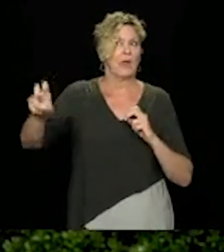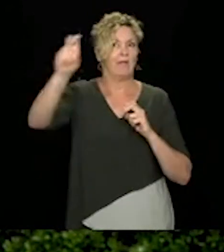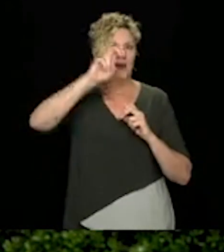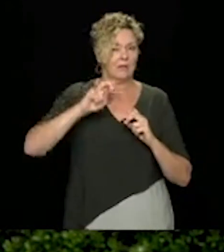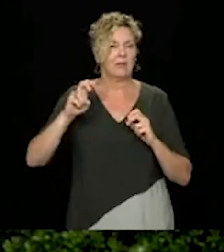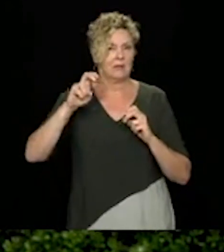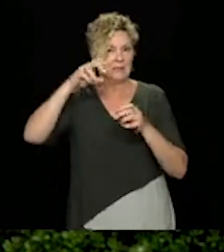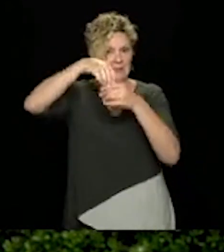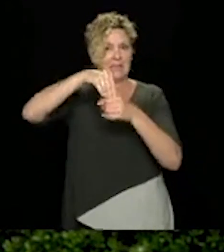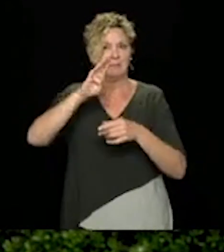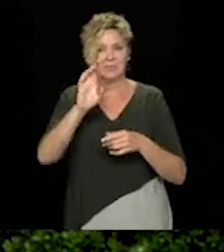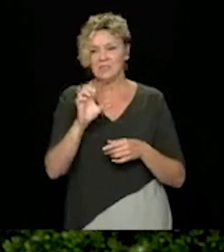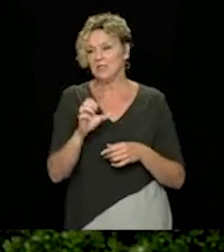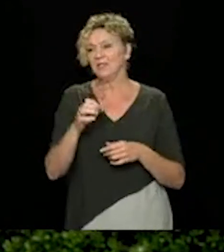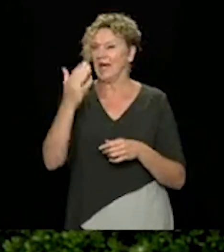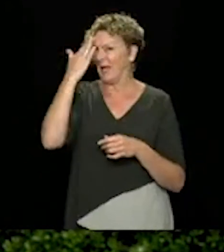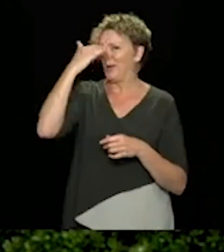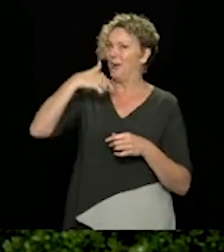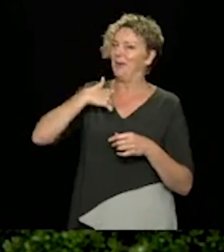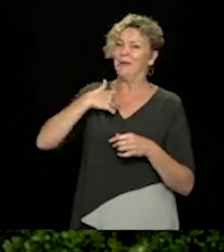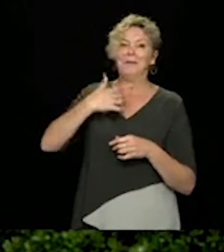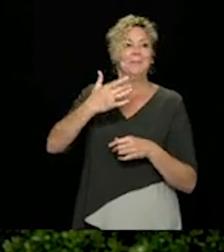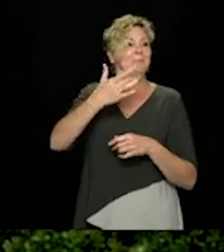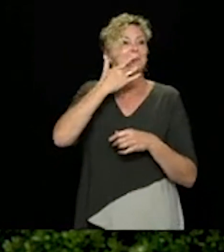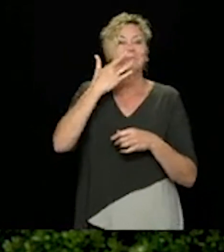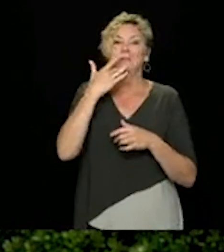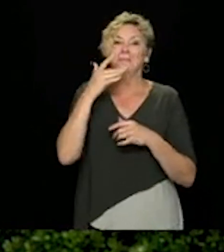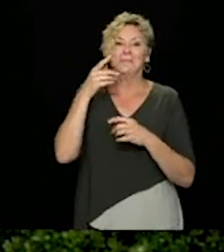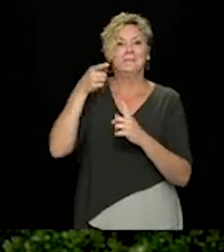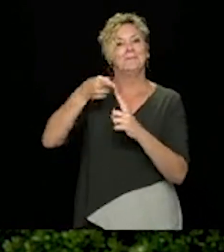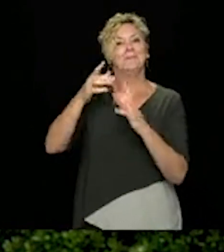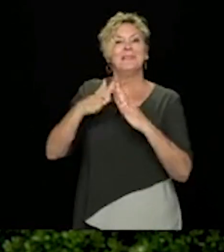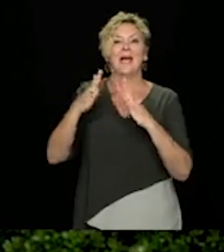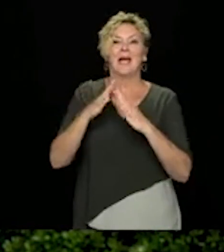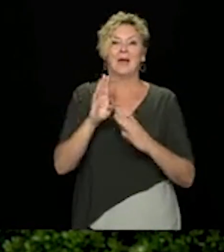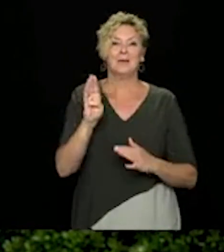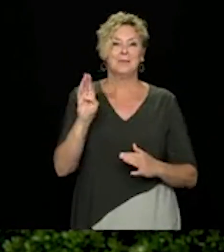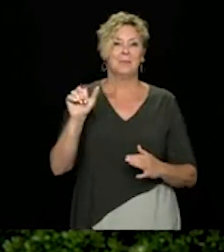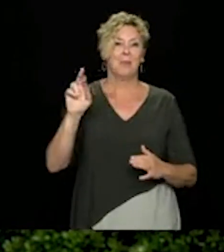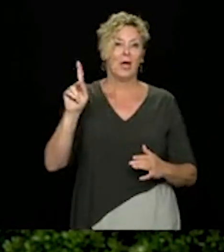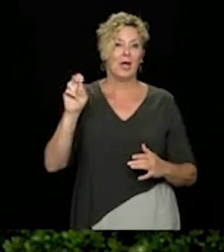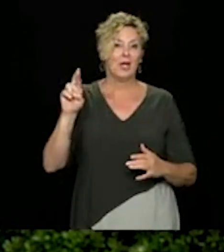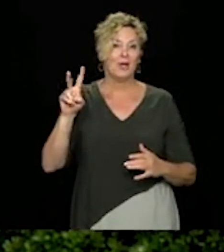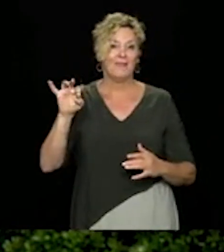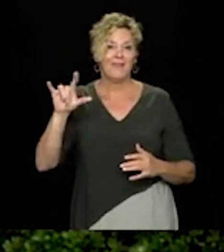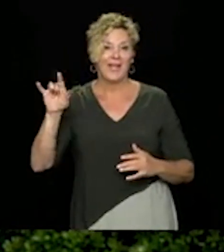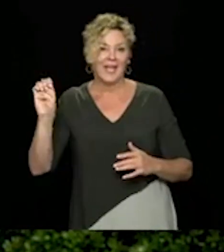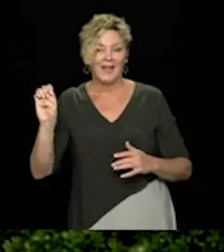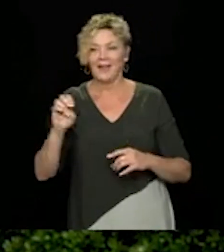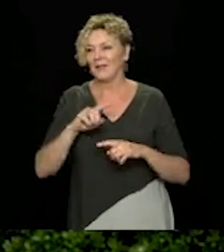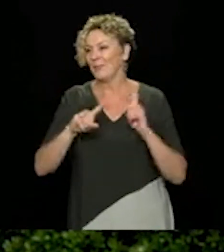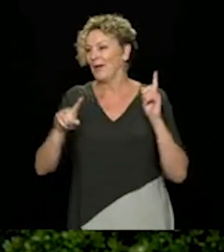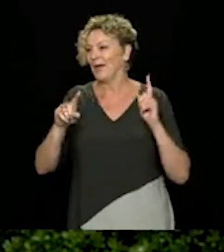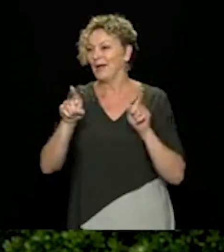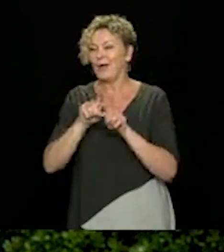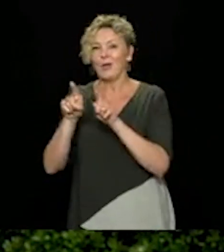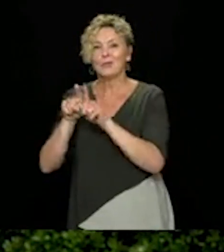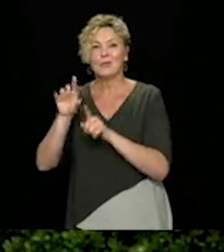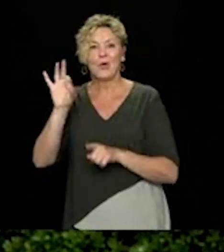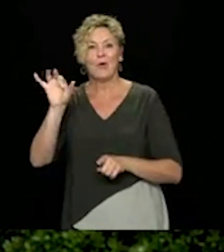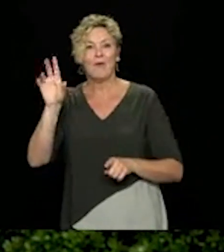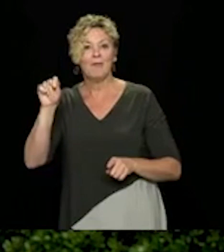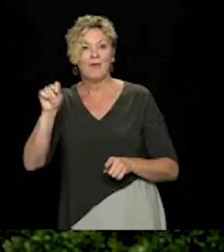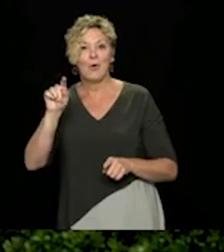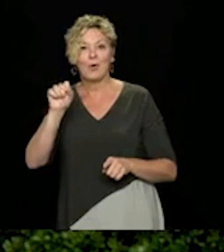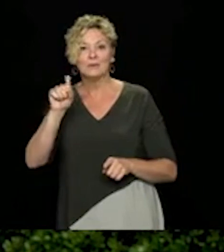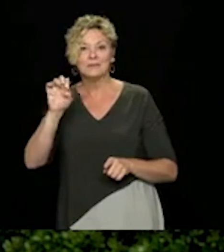on Barkerville, but there's a whole host of places that people can go. Barkerville's just one of many, many places. Fort Steele would be on that list as well.